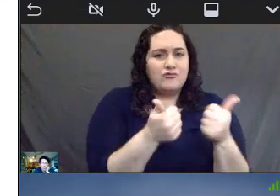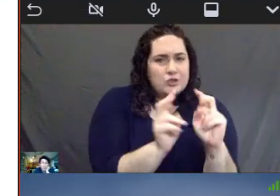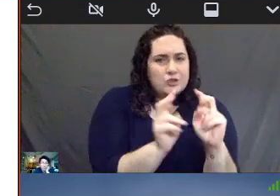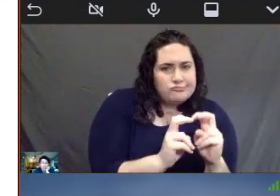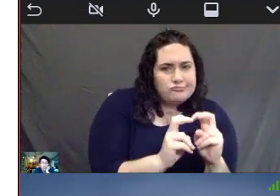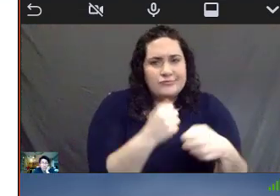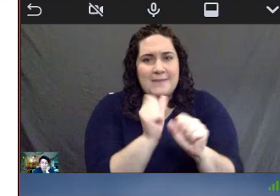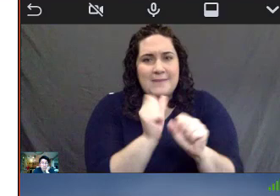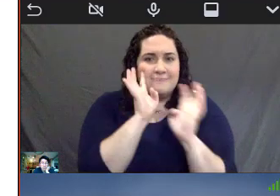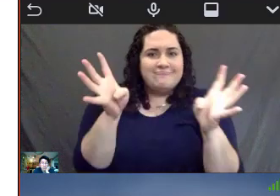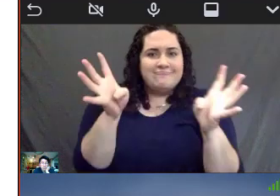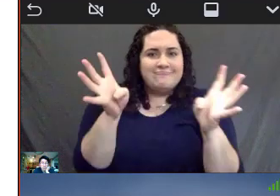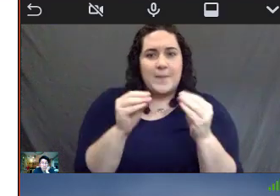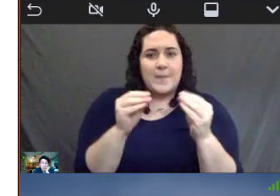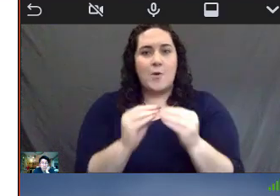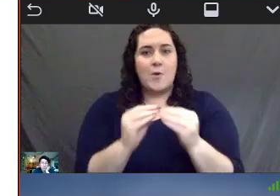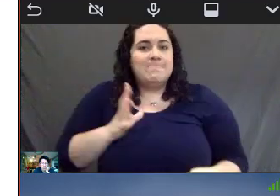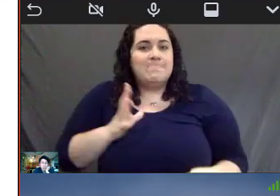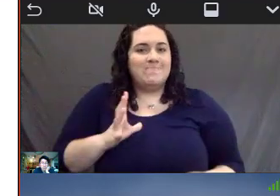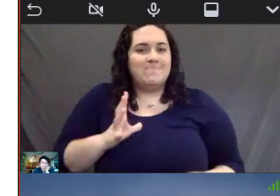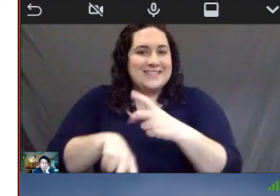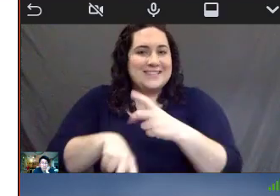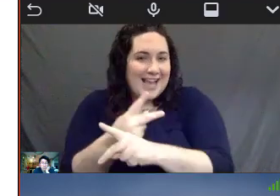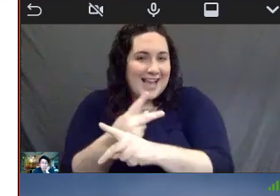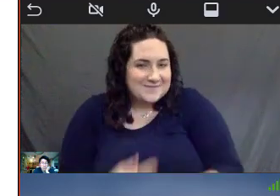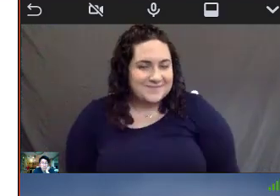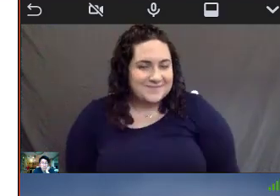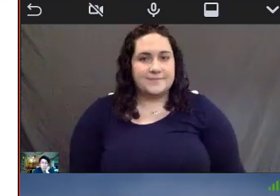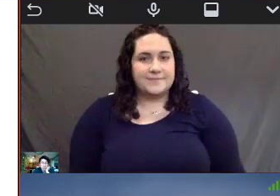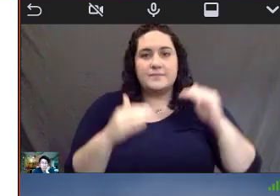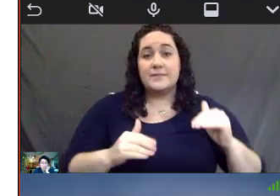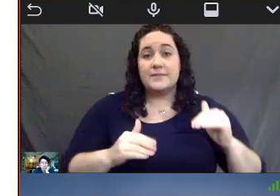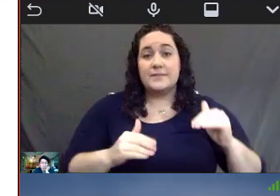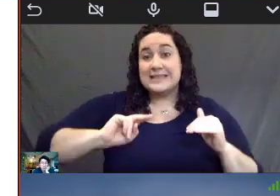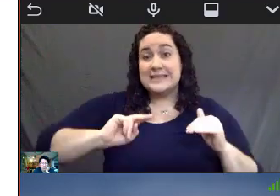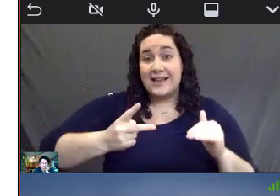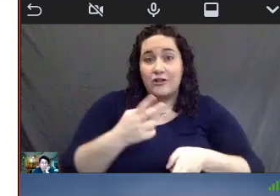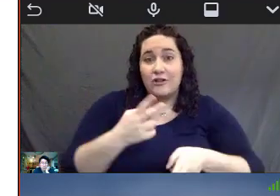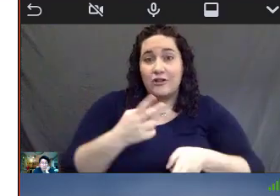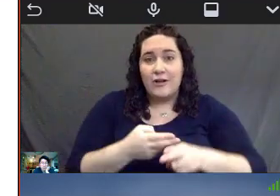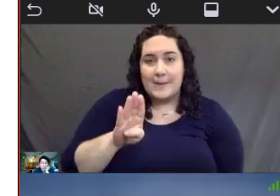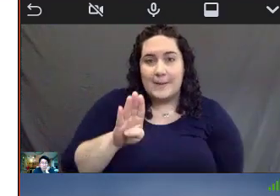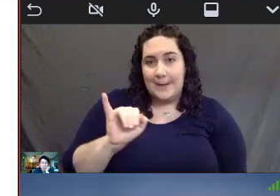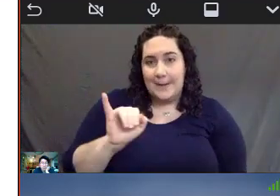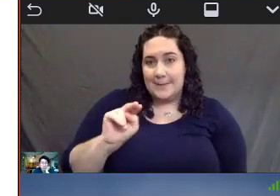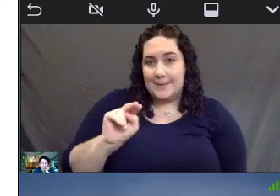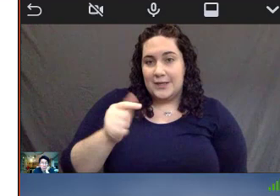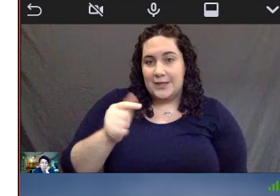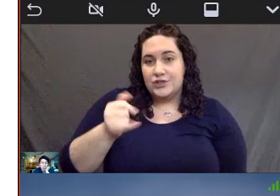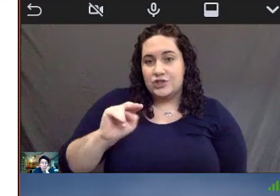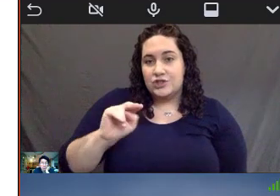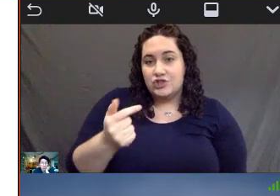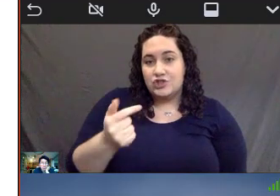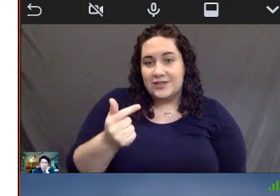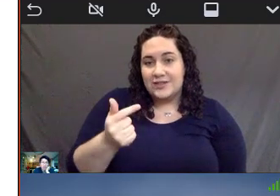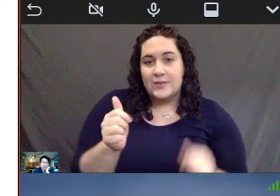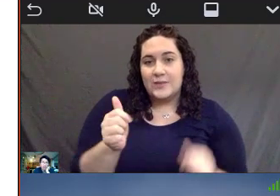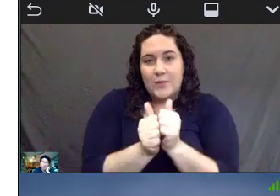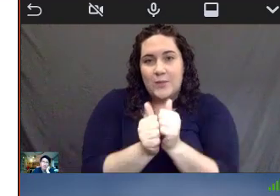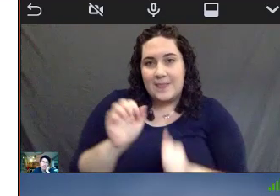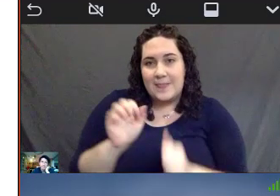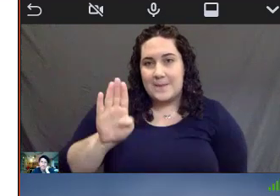with Babish, which is, I guess the creator of this is from the Rochester area. So that's kind of cool, local connections. And it inspired me this